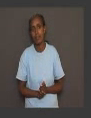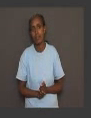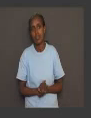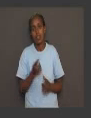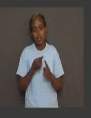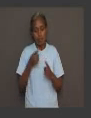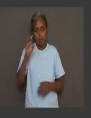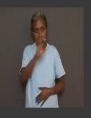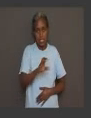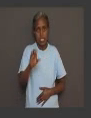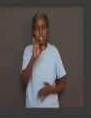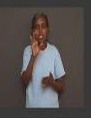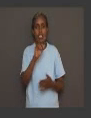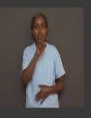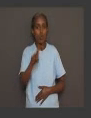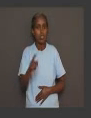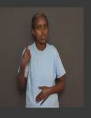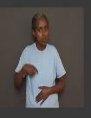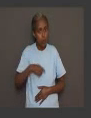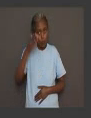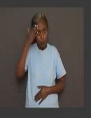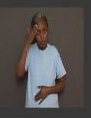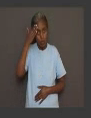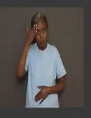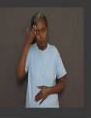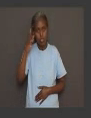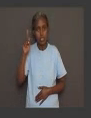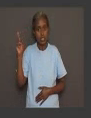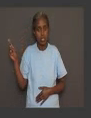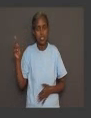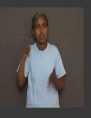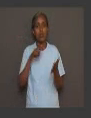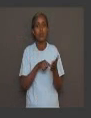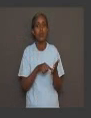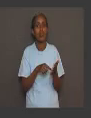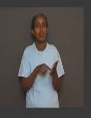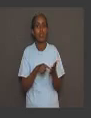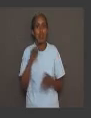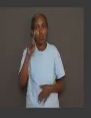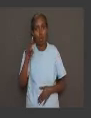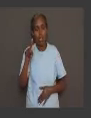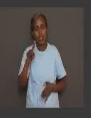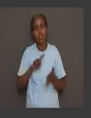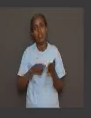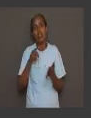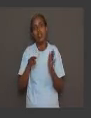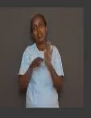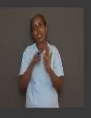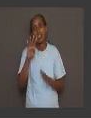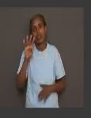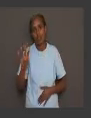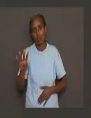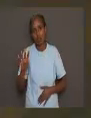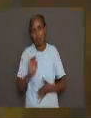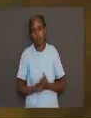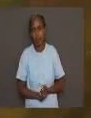circle equation, we know that these points are 1, negative 4, respectively.